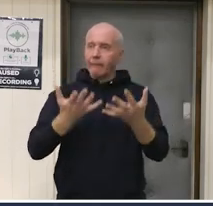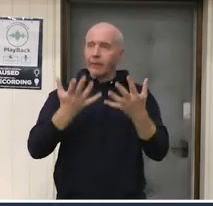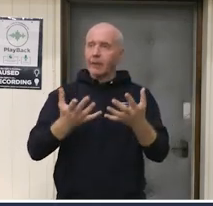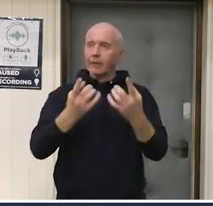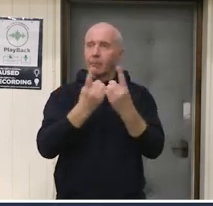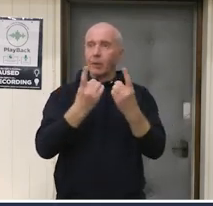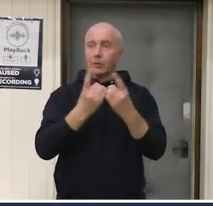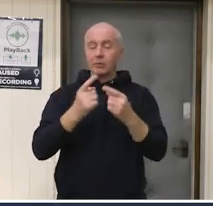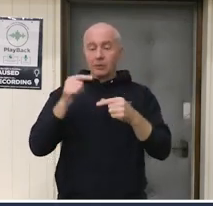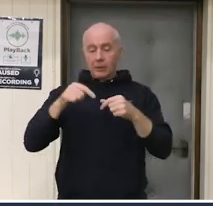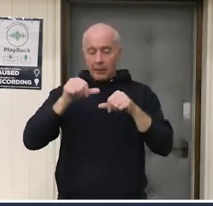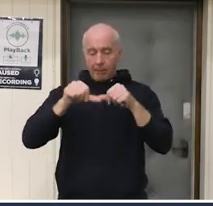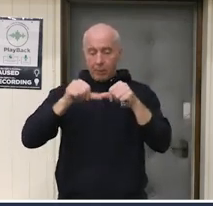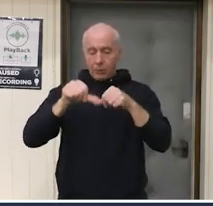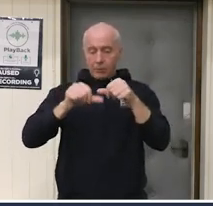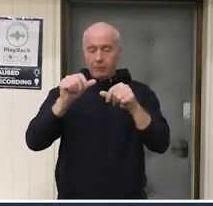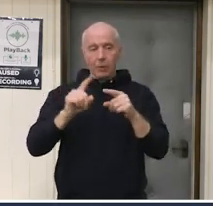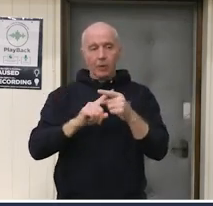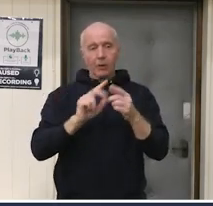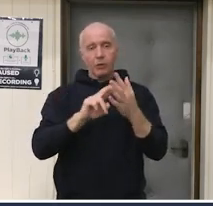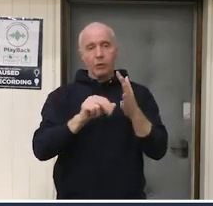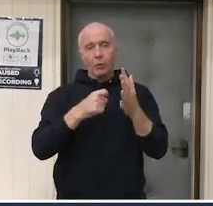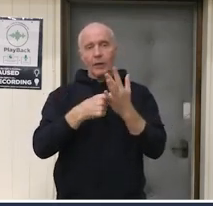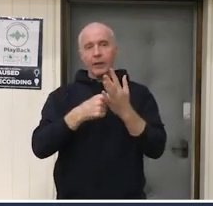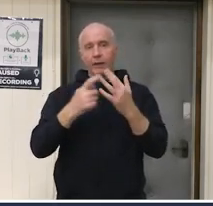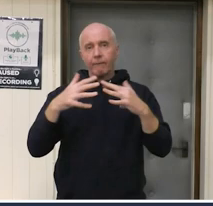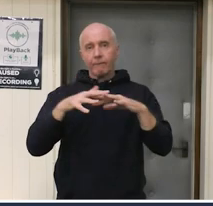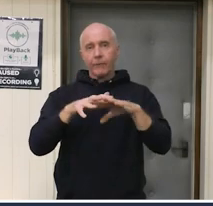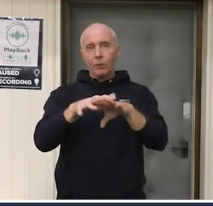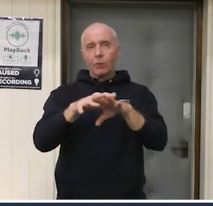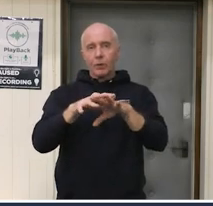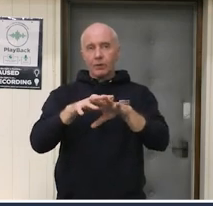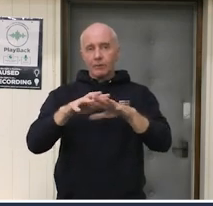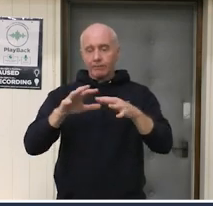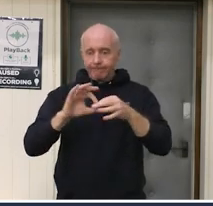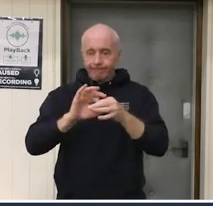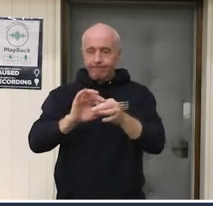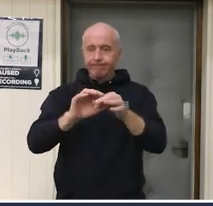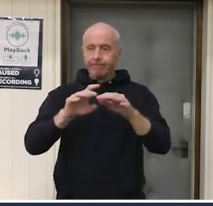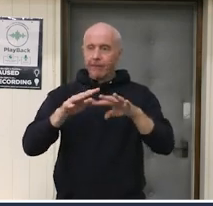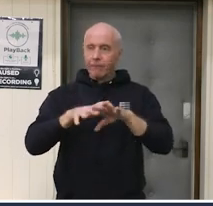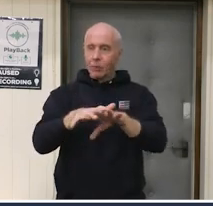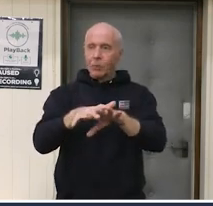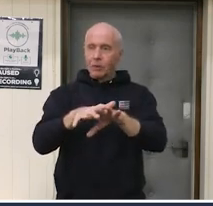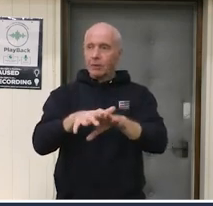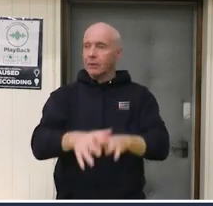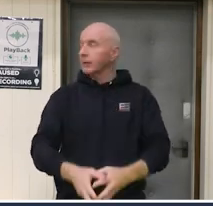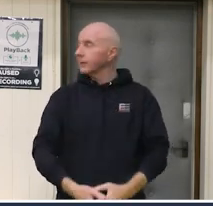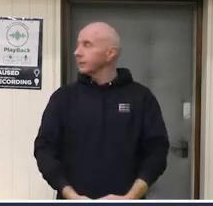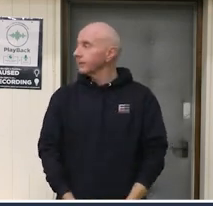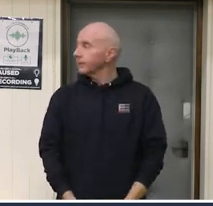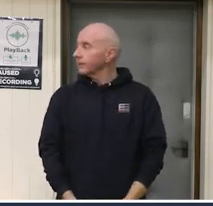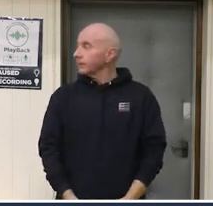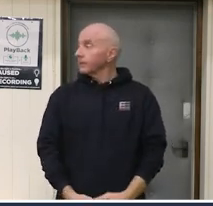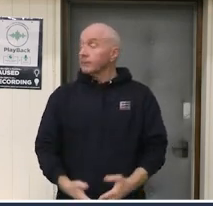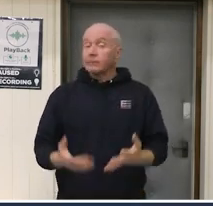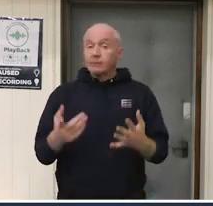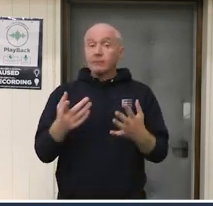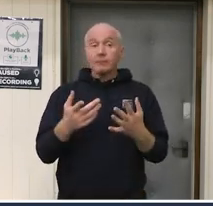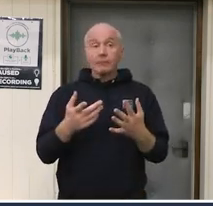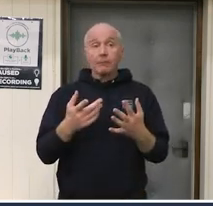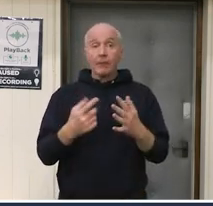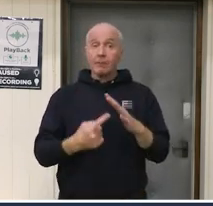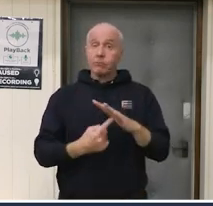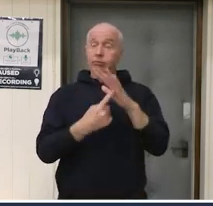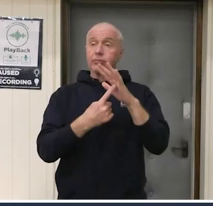That process is called nuclear fusion, right? And it's essential for stars to shine, and